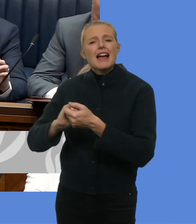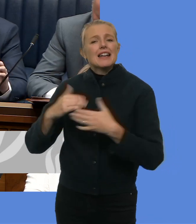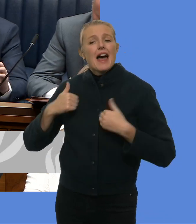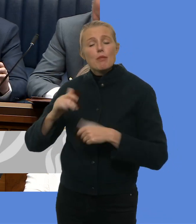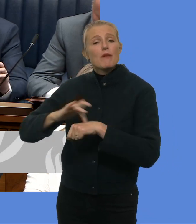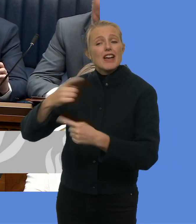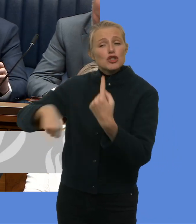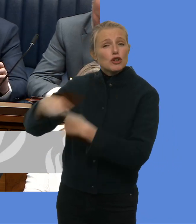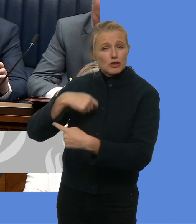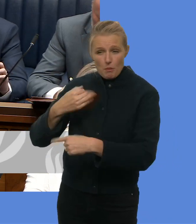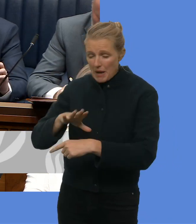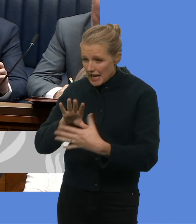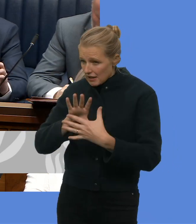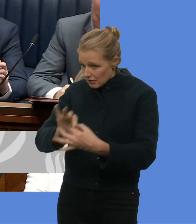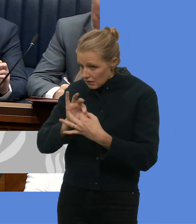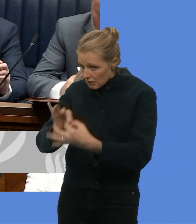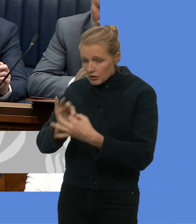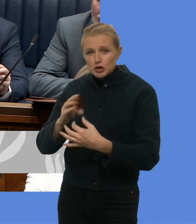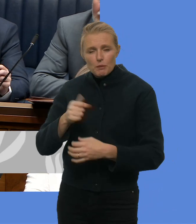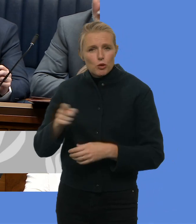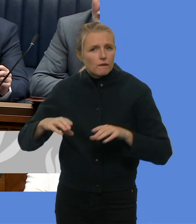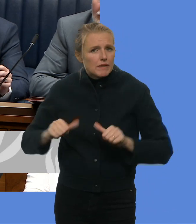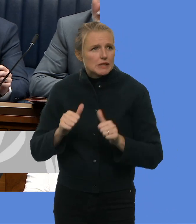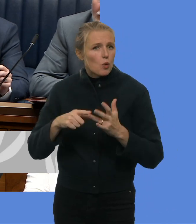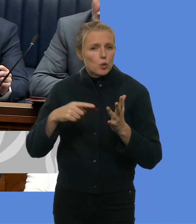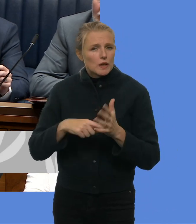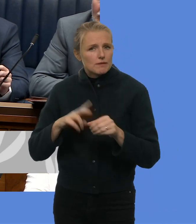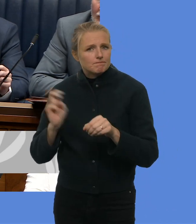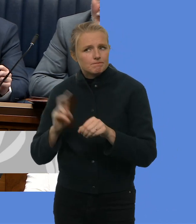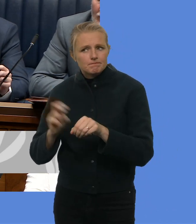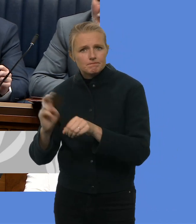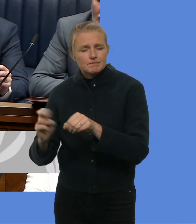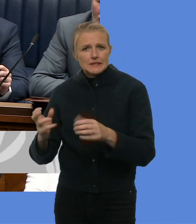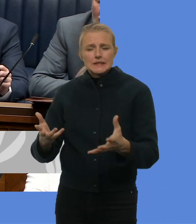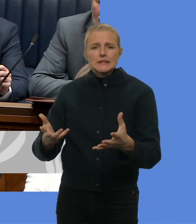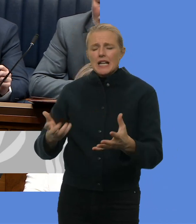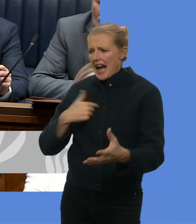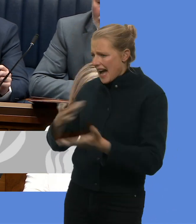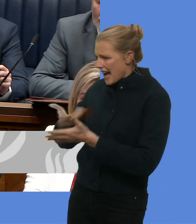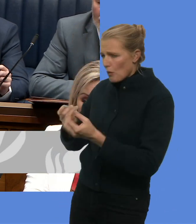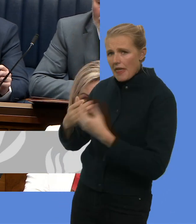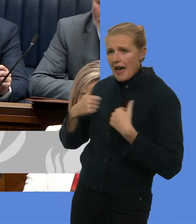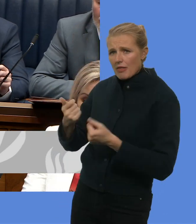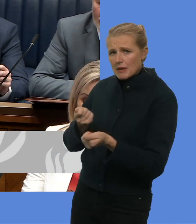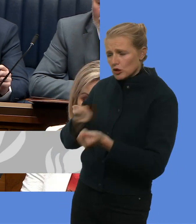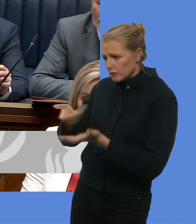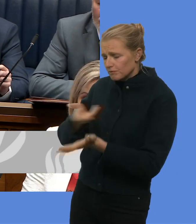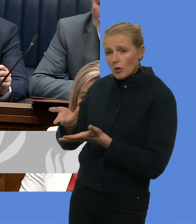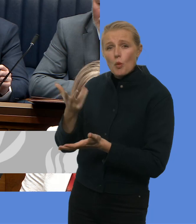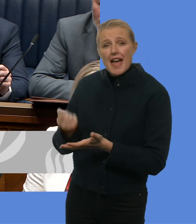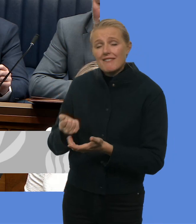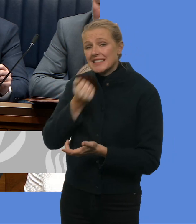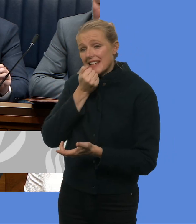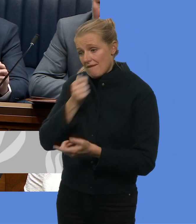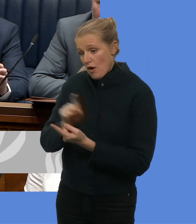from these settings. On the back of that meeting, I have been corresponding with the Health Minister, and I believe we also have a date for a meeting to